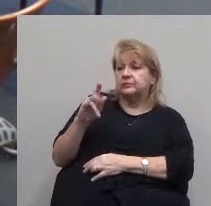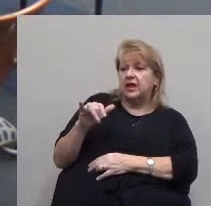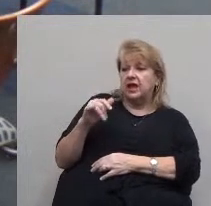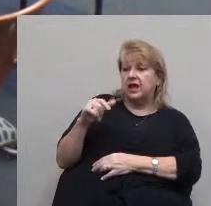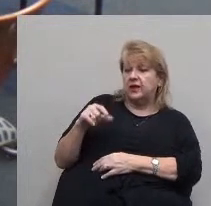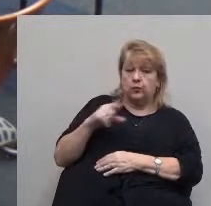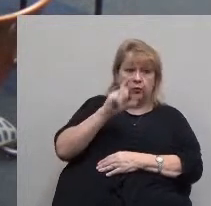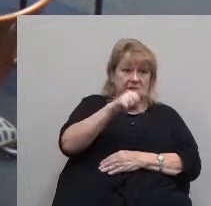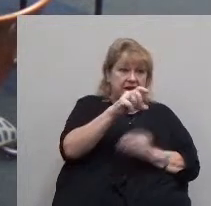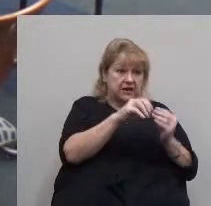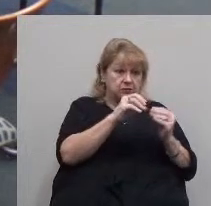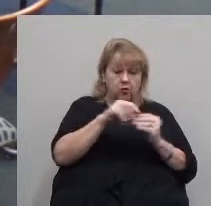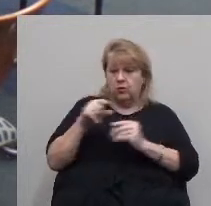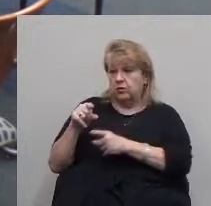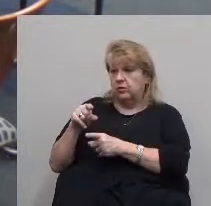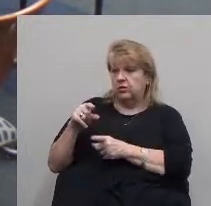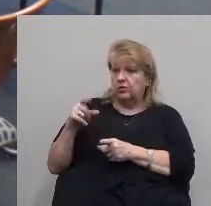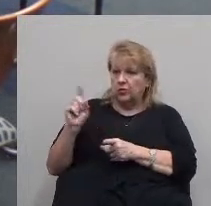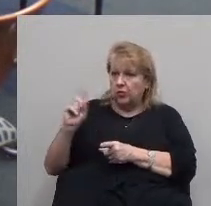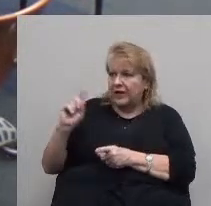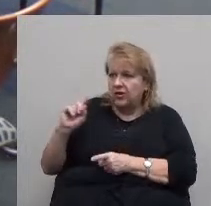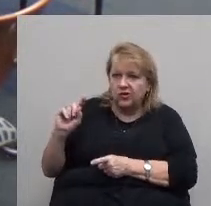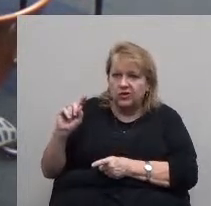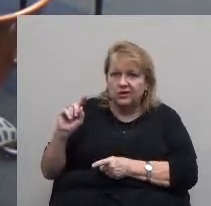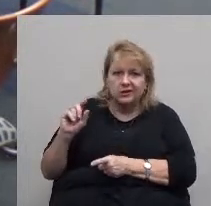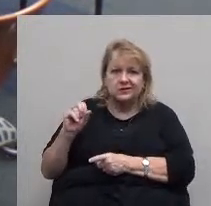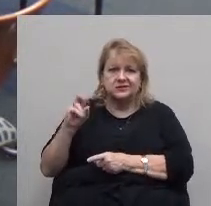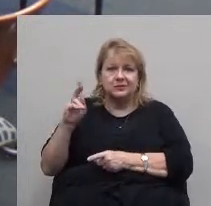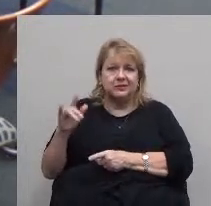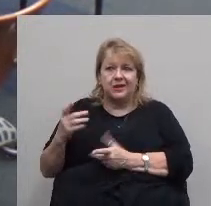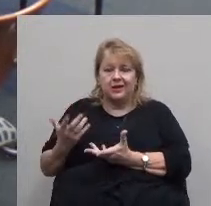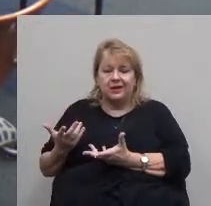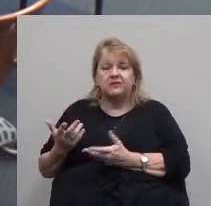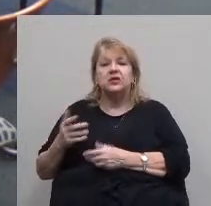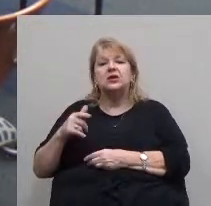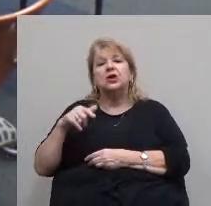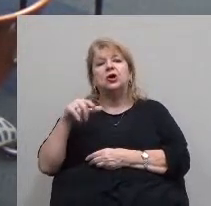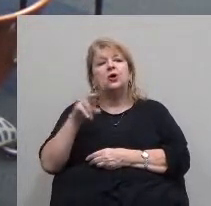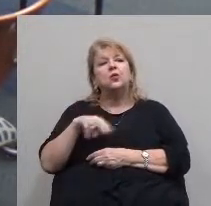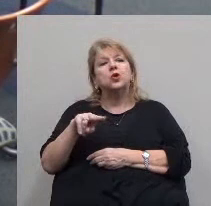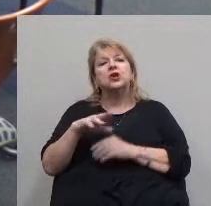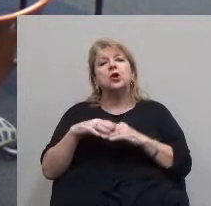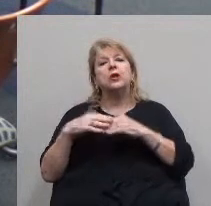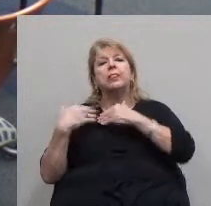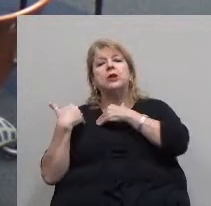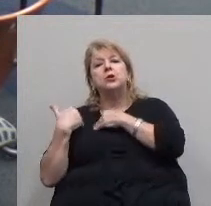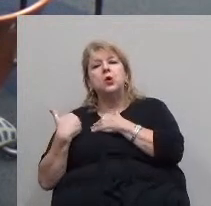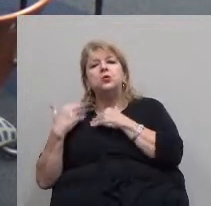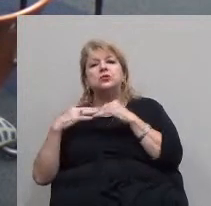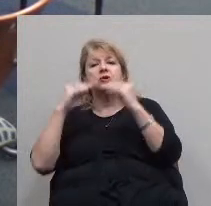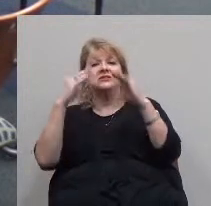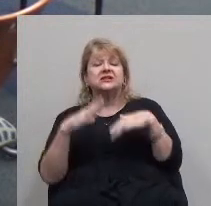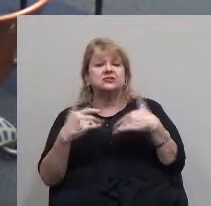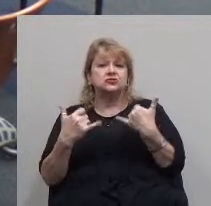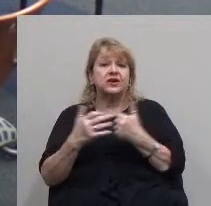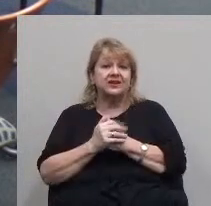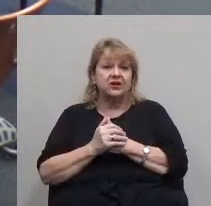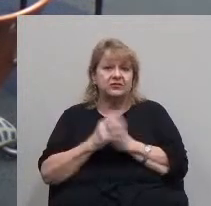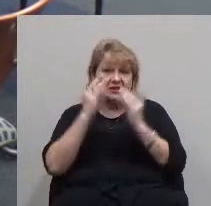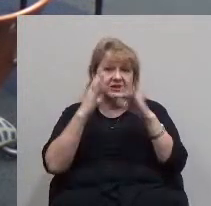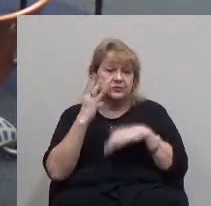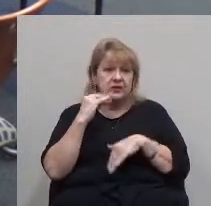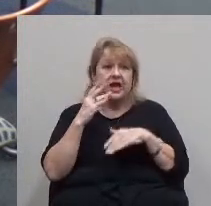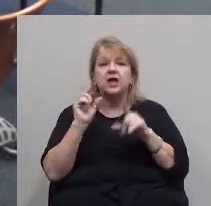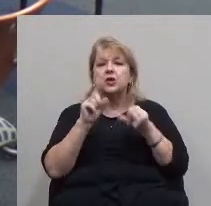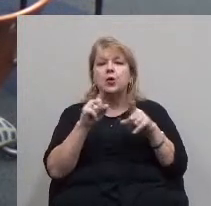Brumley's comments and my personal experience, I'm concerned about the load on teachers. You know, when I go in and